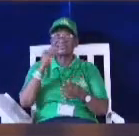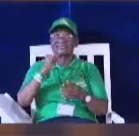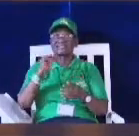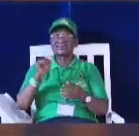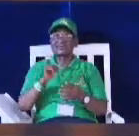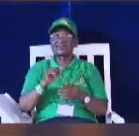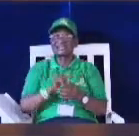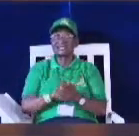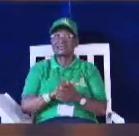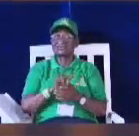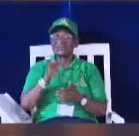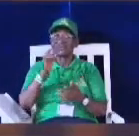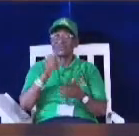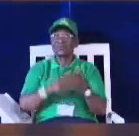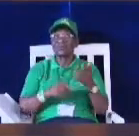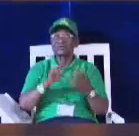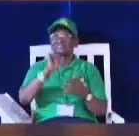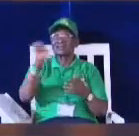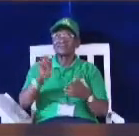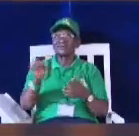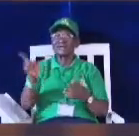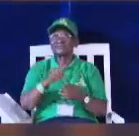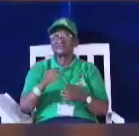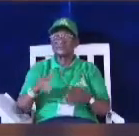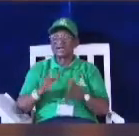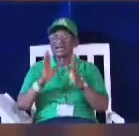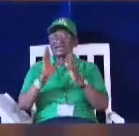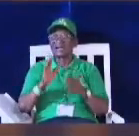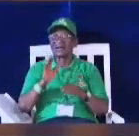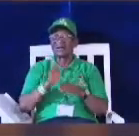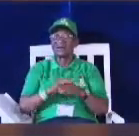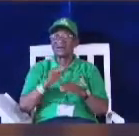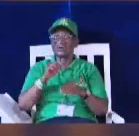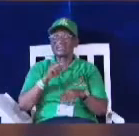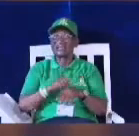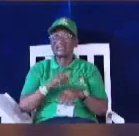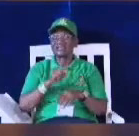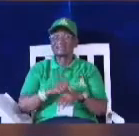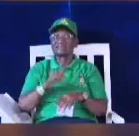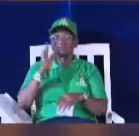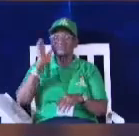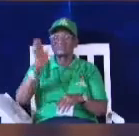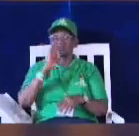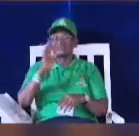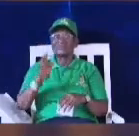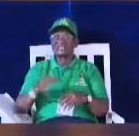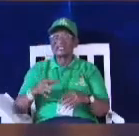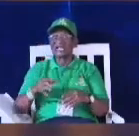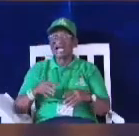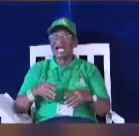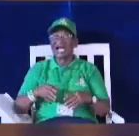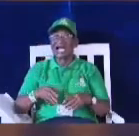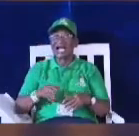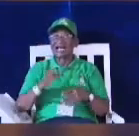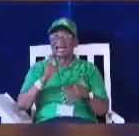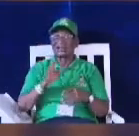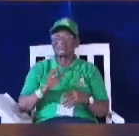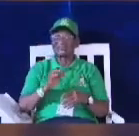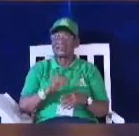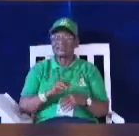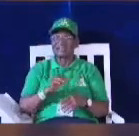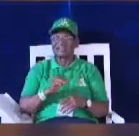whatever you allow on earth will be allowed in heaven.